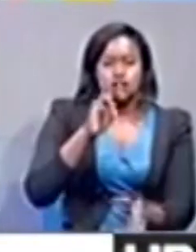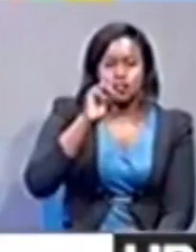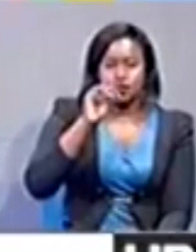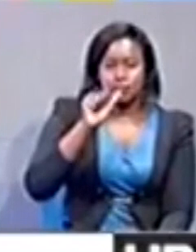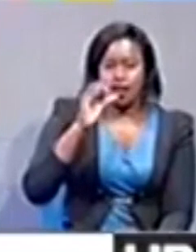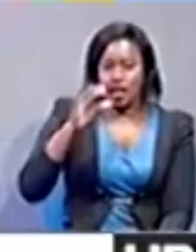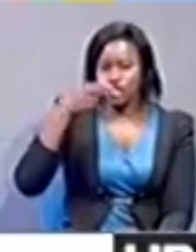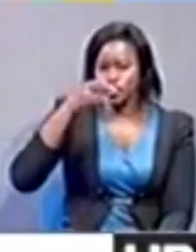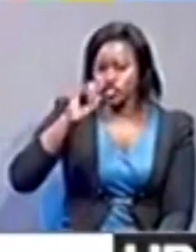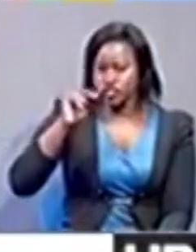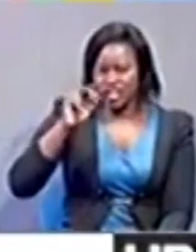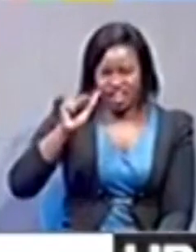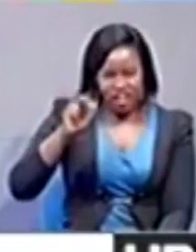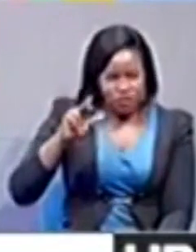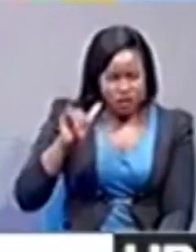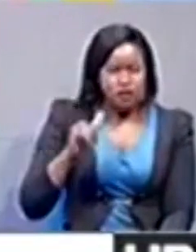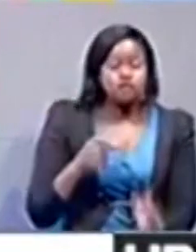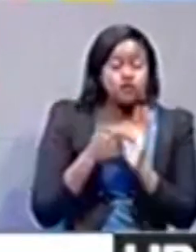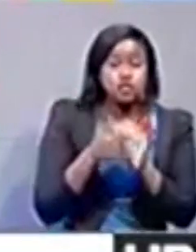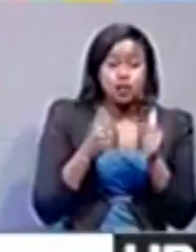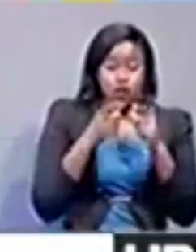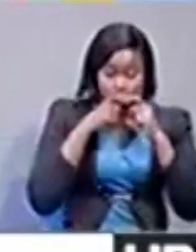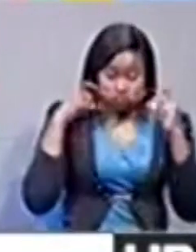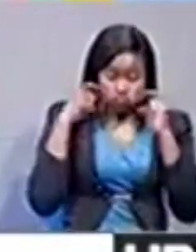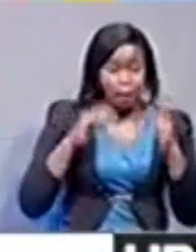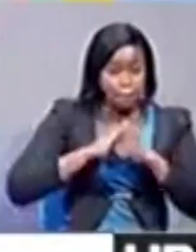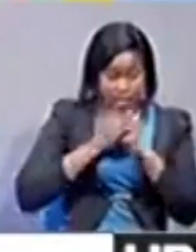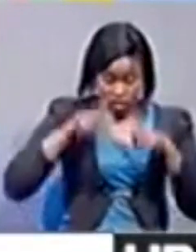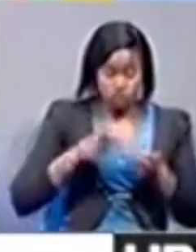Like now, these masks which these people are putting you on, they are not being made here.